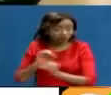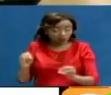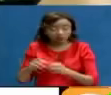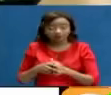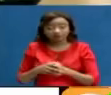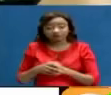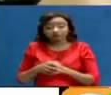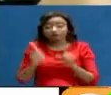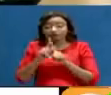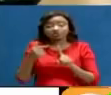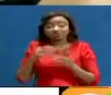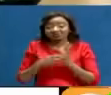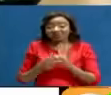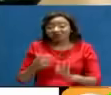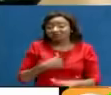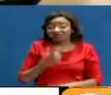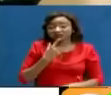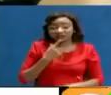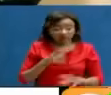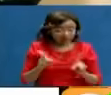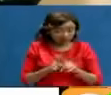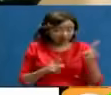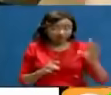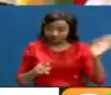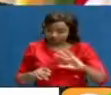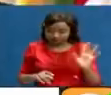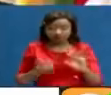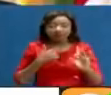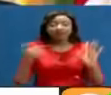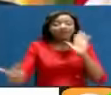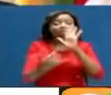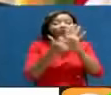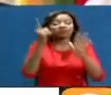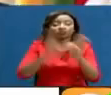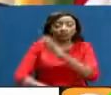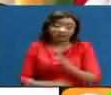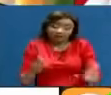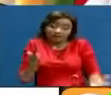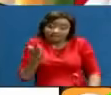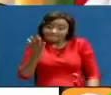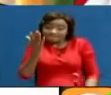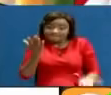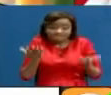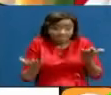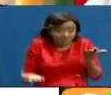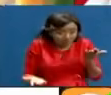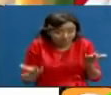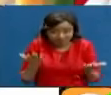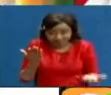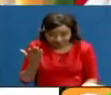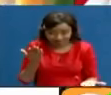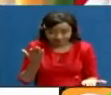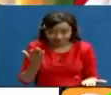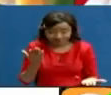And I am not saying what you're saying. What I'm saying is maybe, just